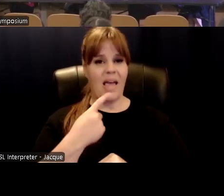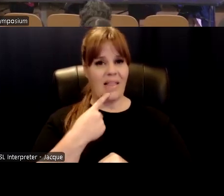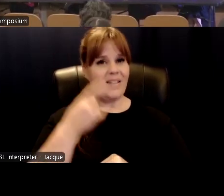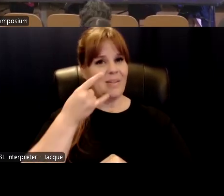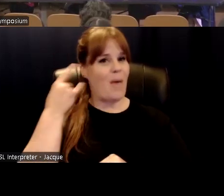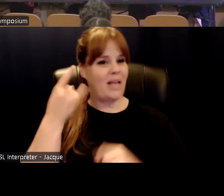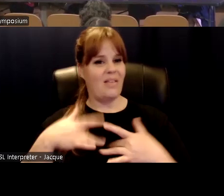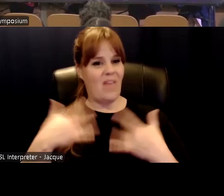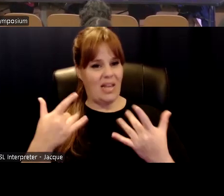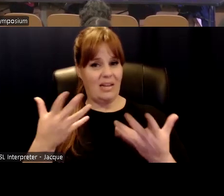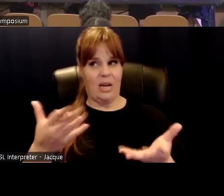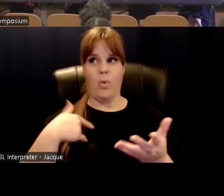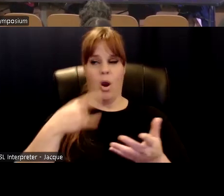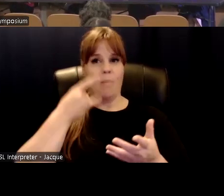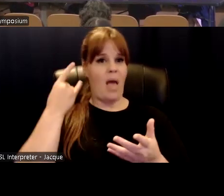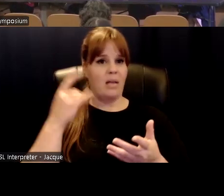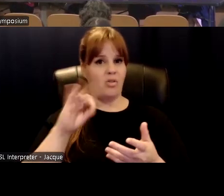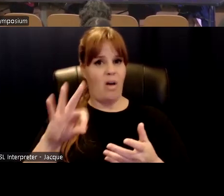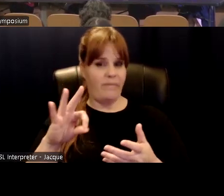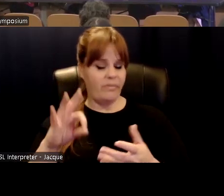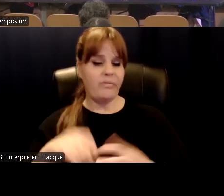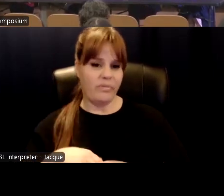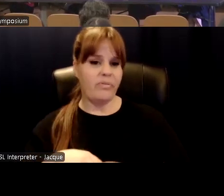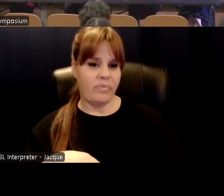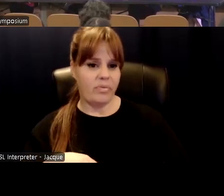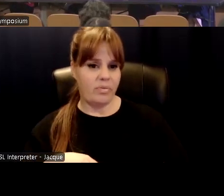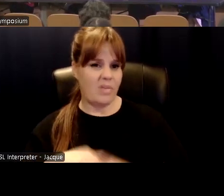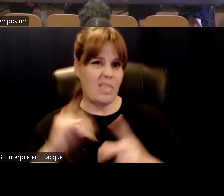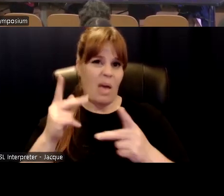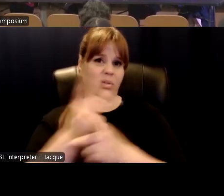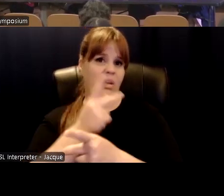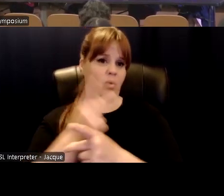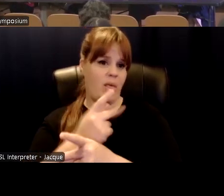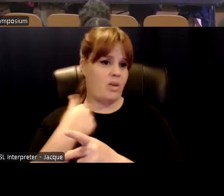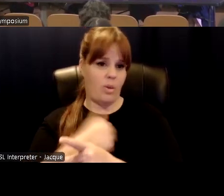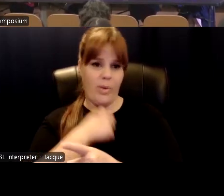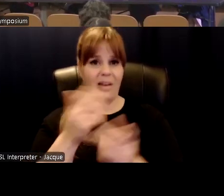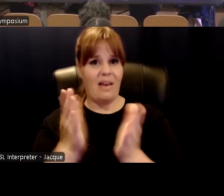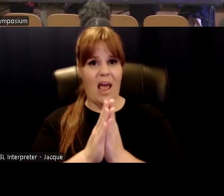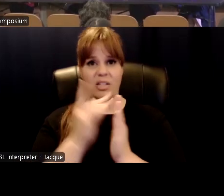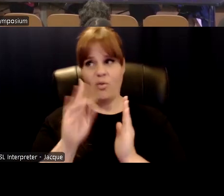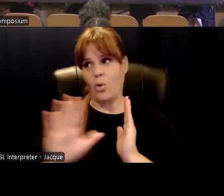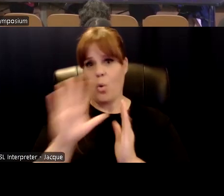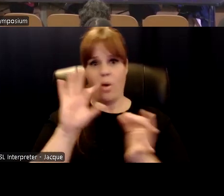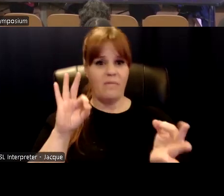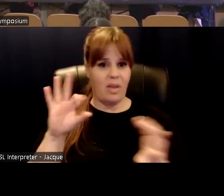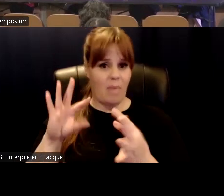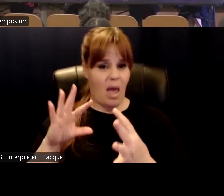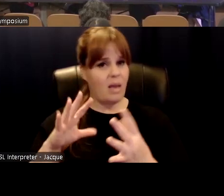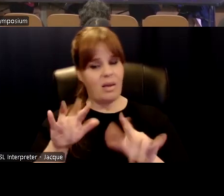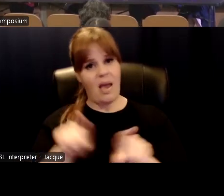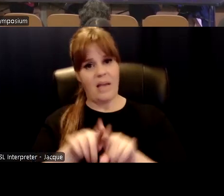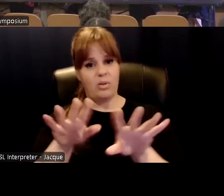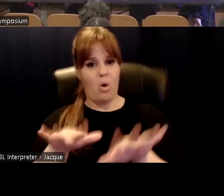are taking off our masks up here. And that was sort of a calculation that we did not ask for your input in as audience members.